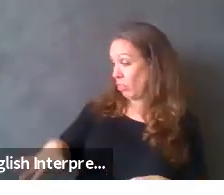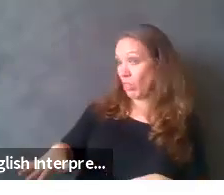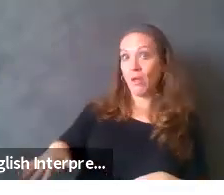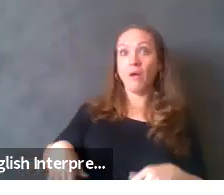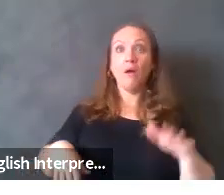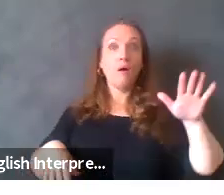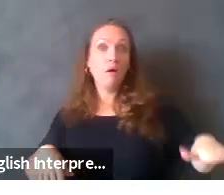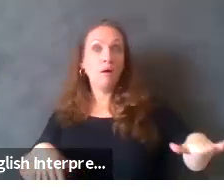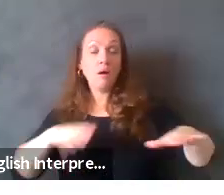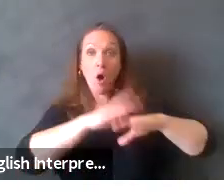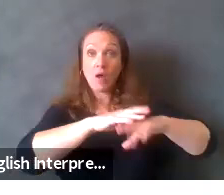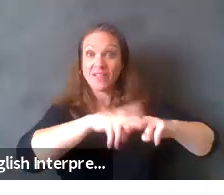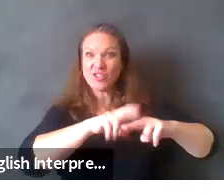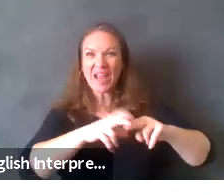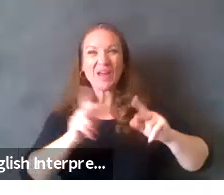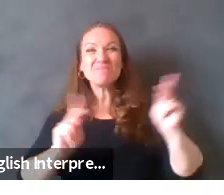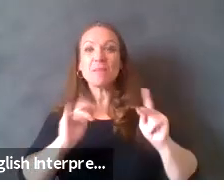might inadvertently touch it.